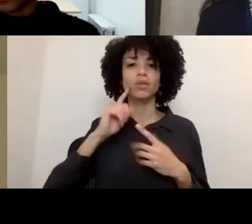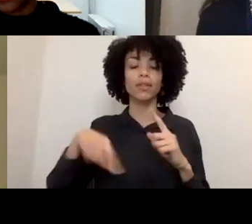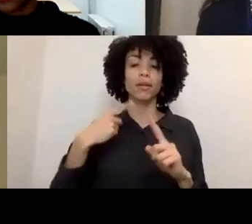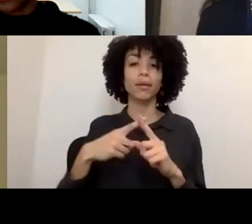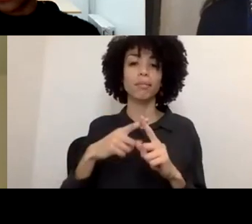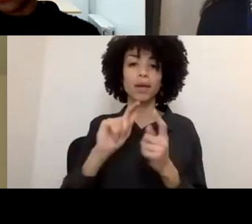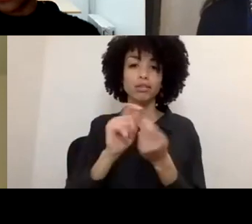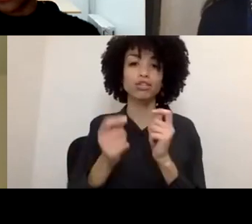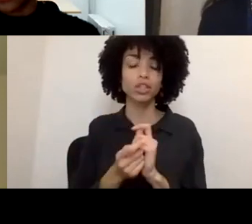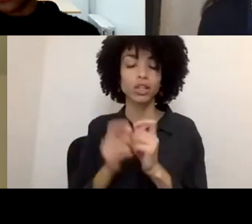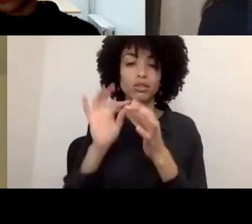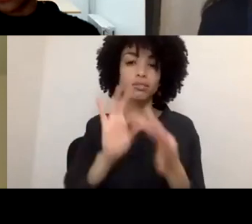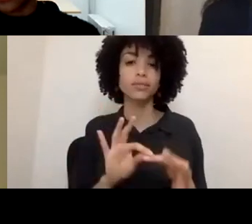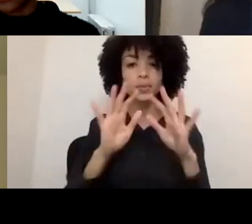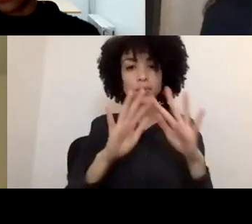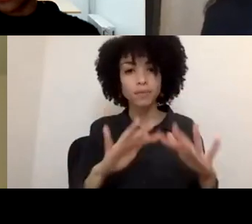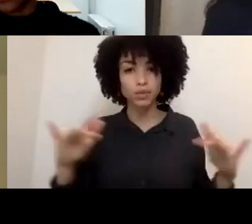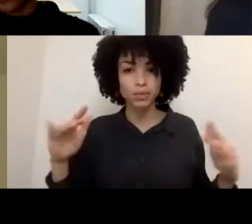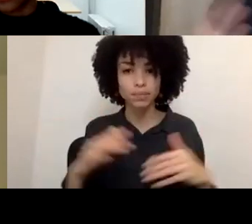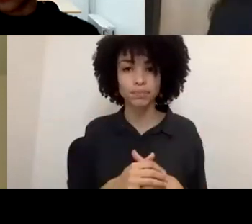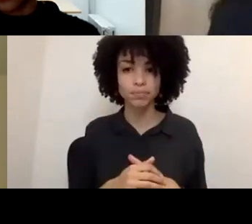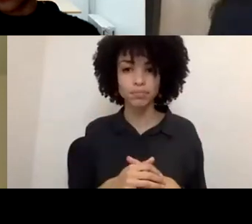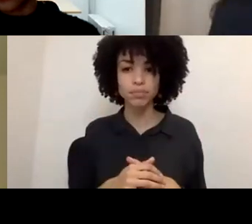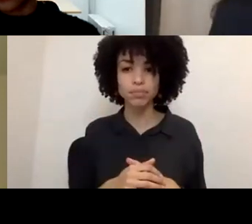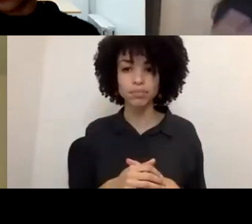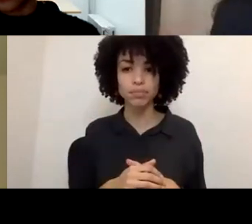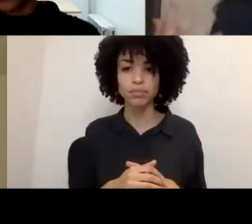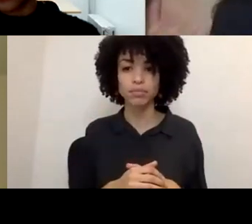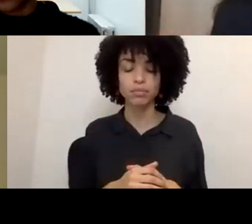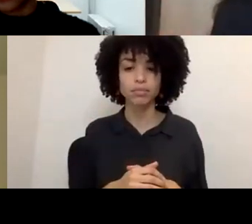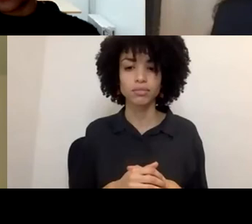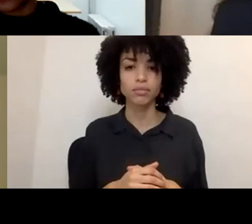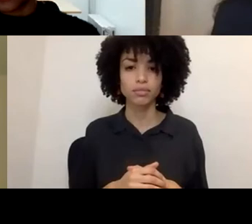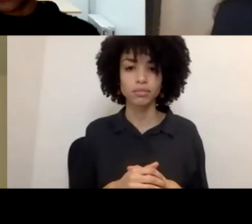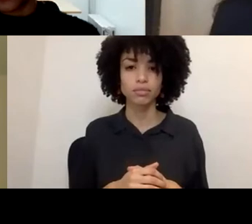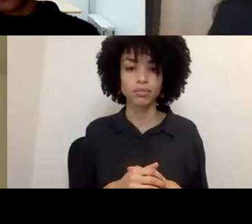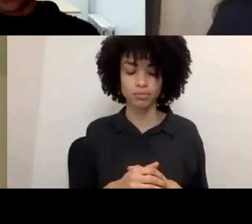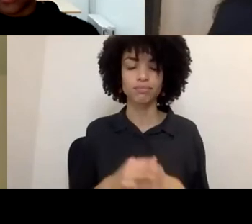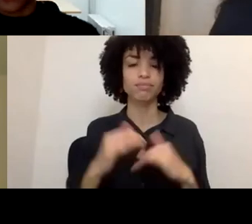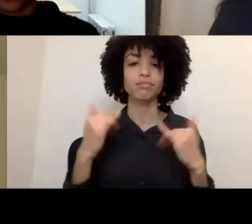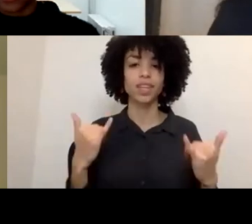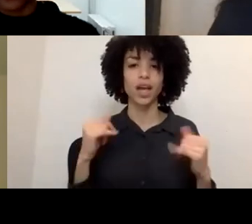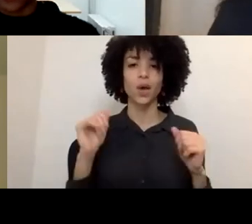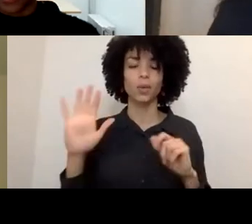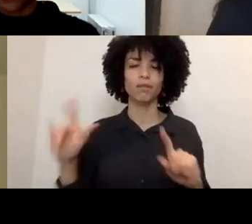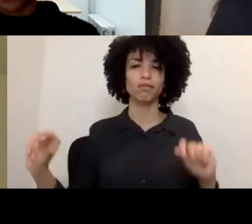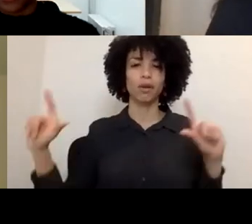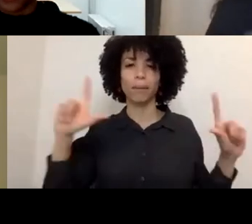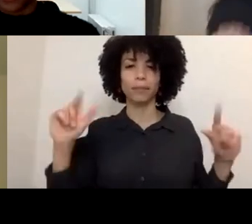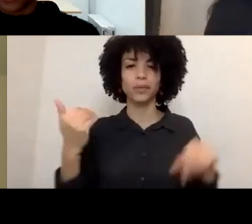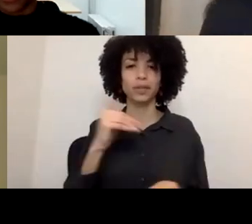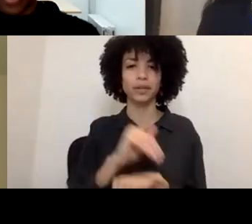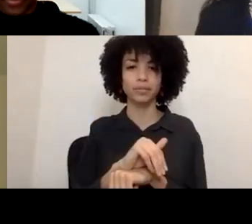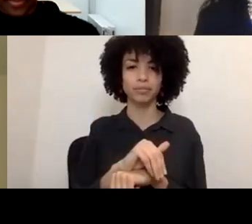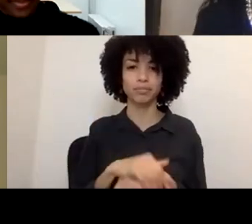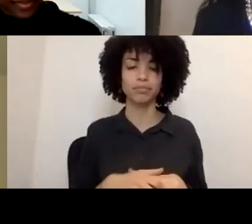around these issues of diversity. So if you'll bear with me, I'm going to offer my framing remarks now. So on the